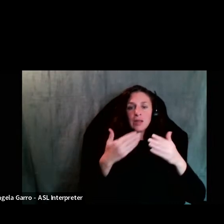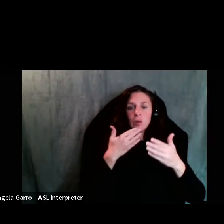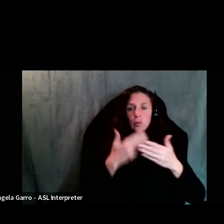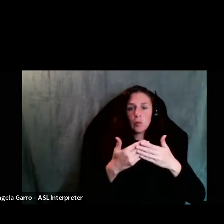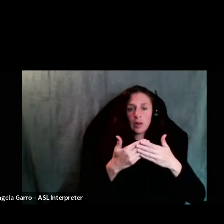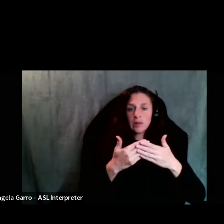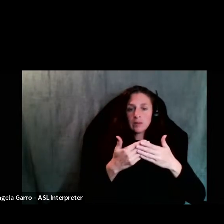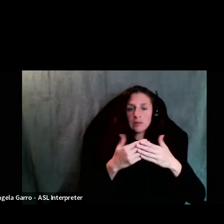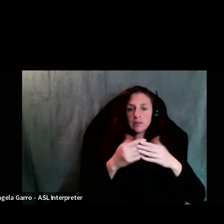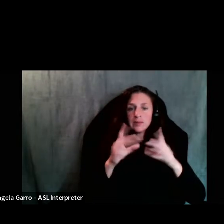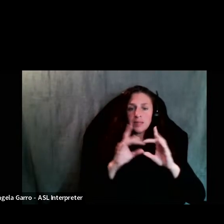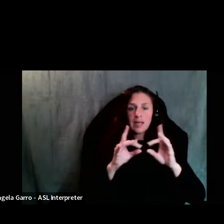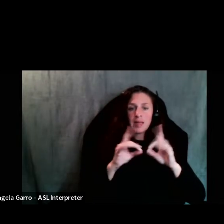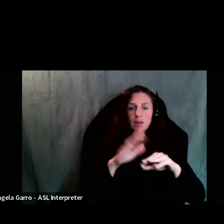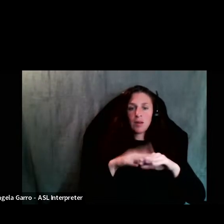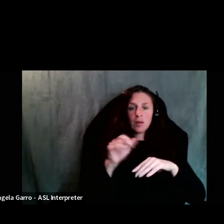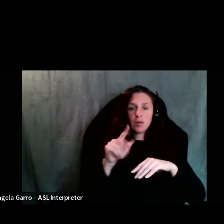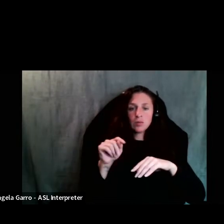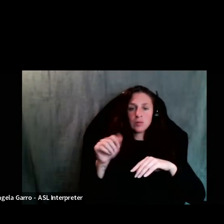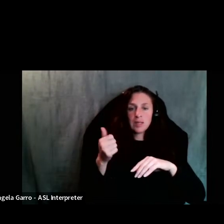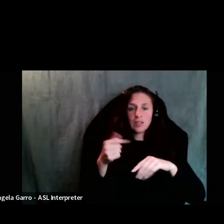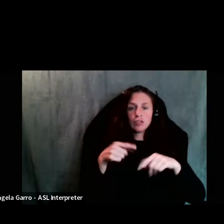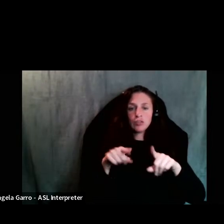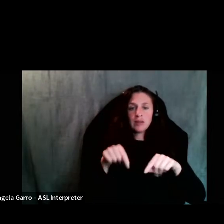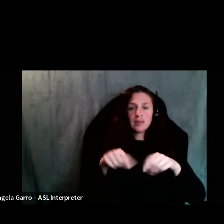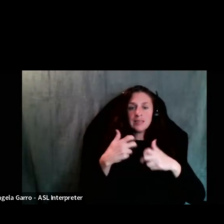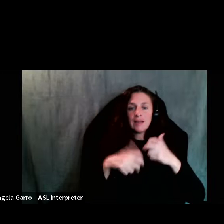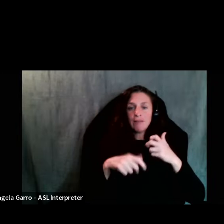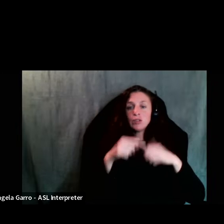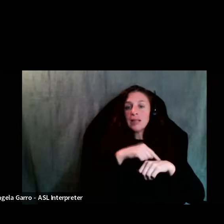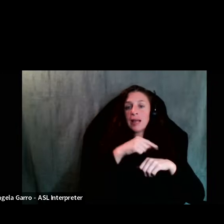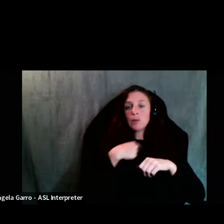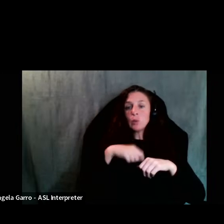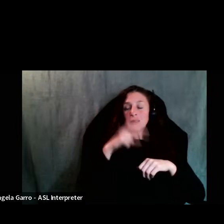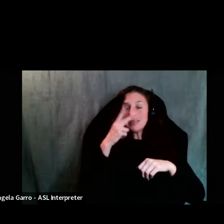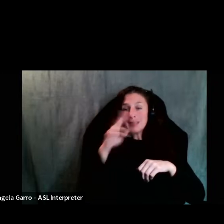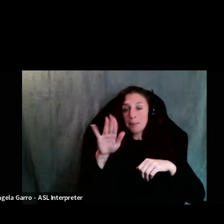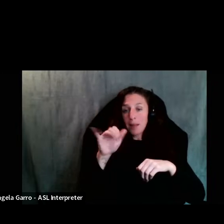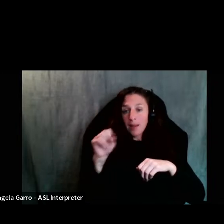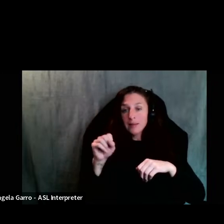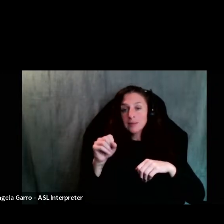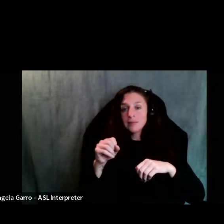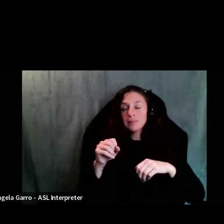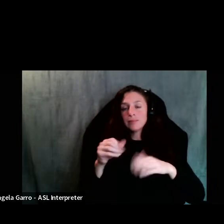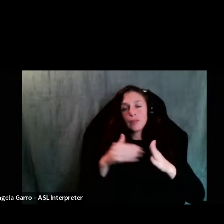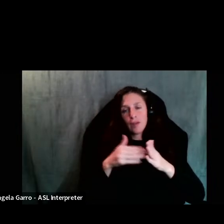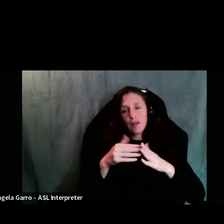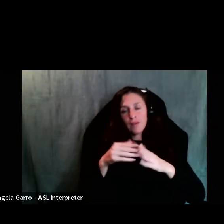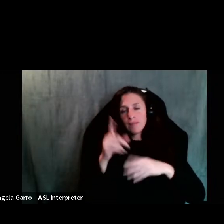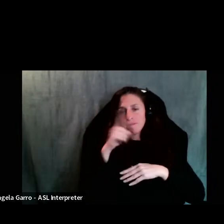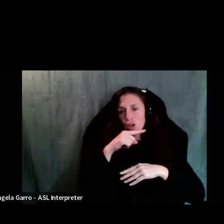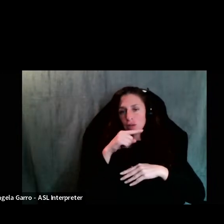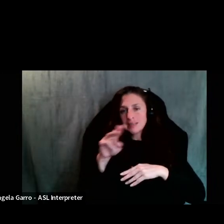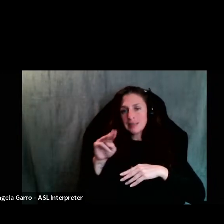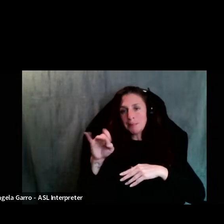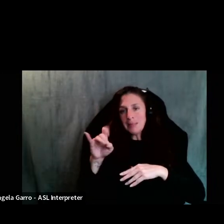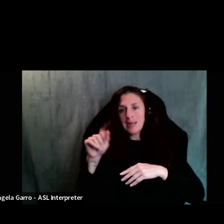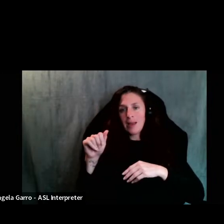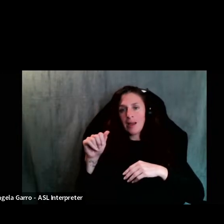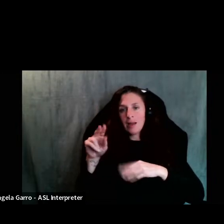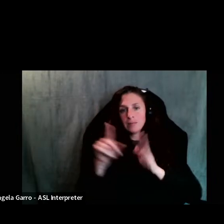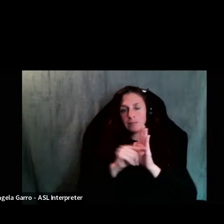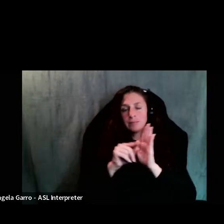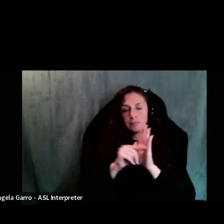the 10th. It's during this difficult time that we see a biased and often false media narrative that is also heard by our